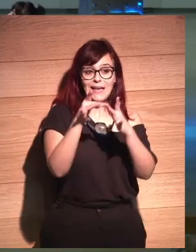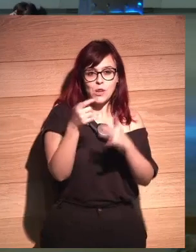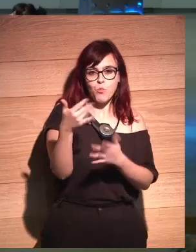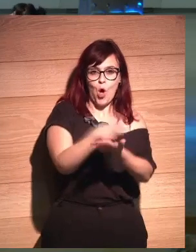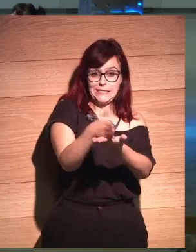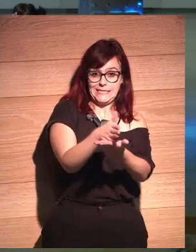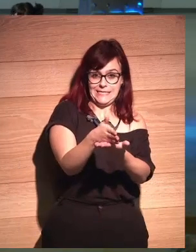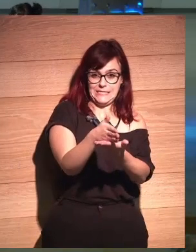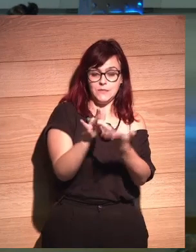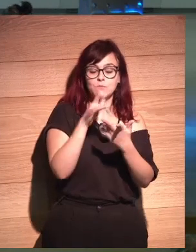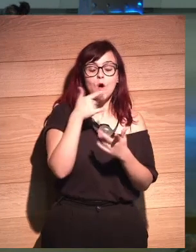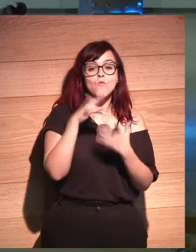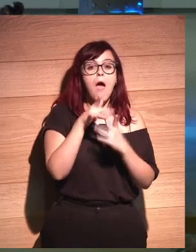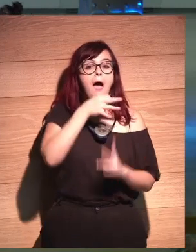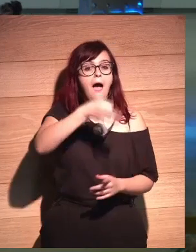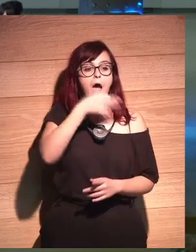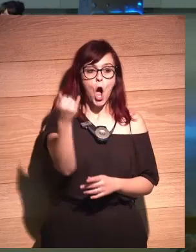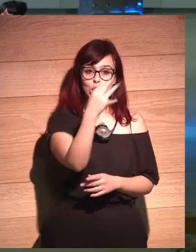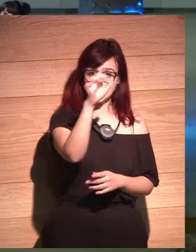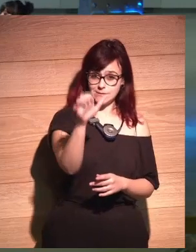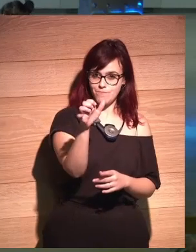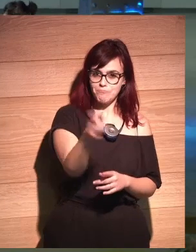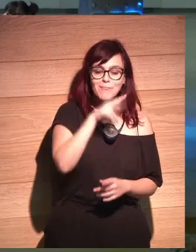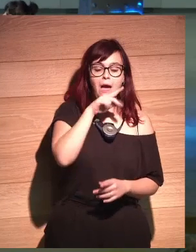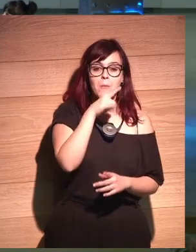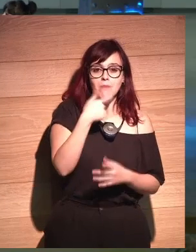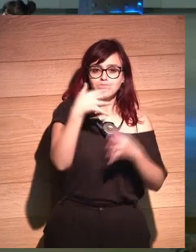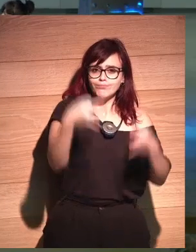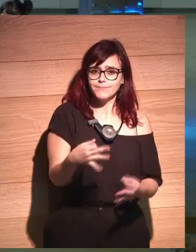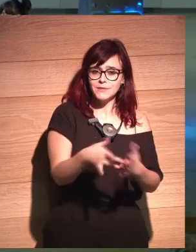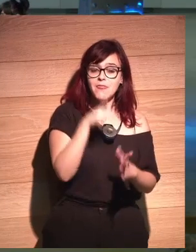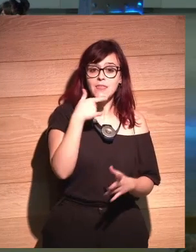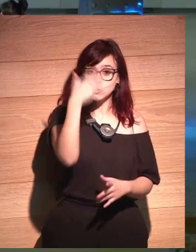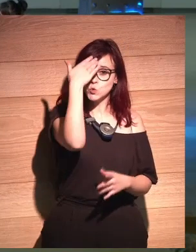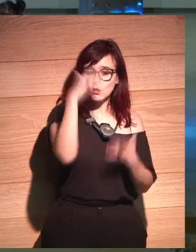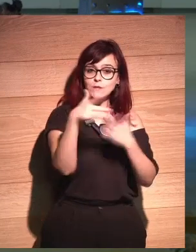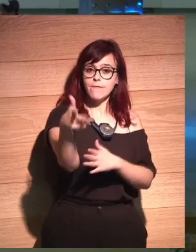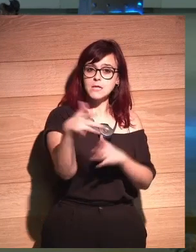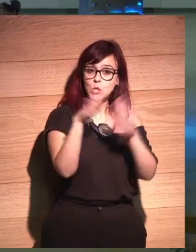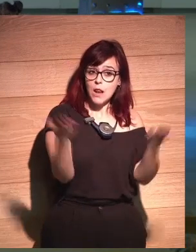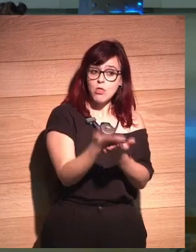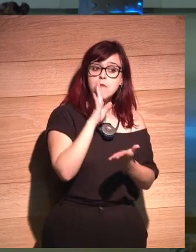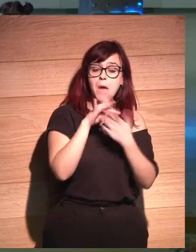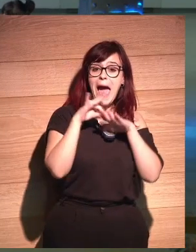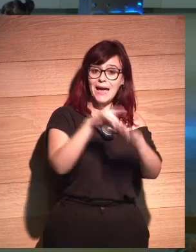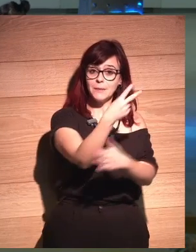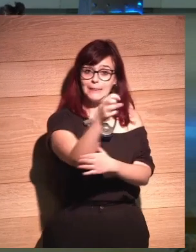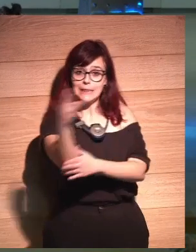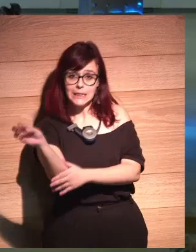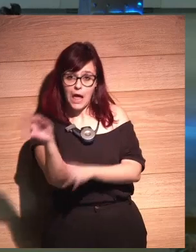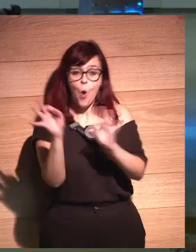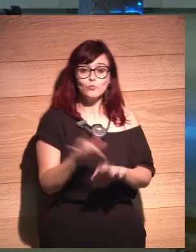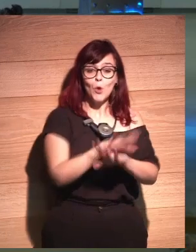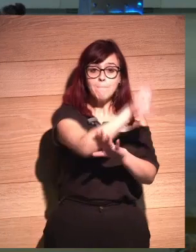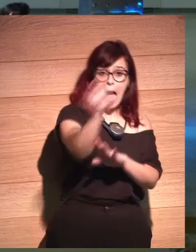I'm not really going to act as a moderator. I'm just going to contradict what Jose has said. He was